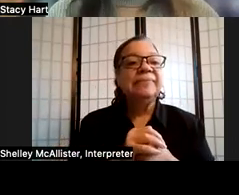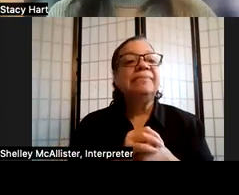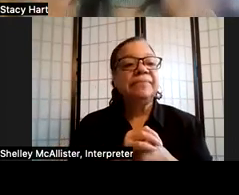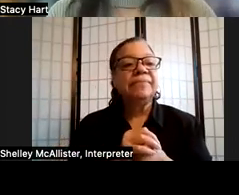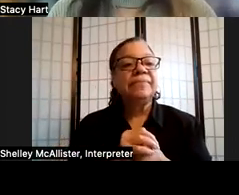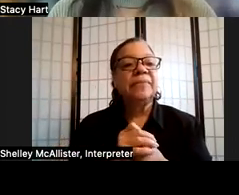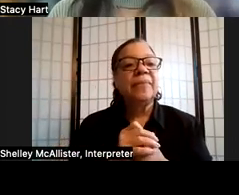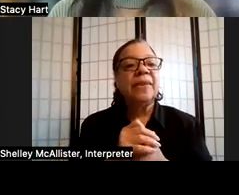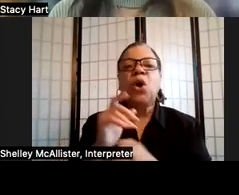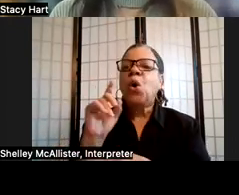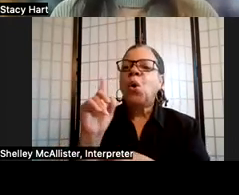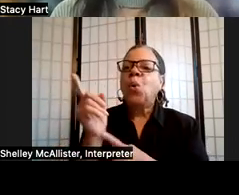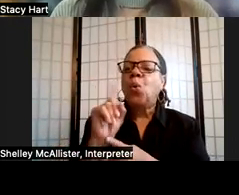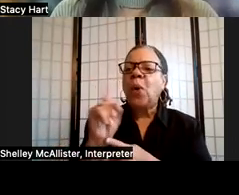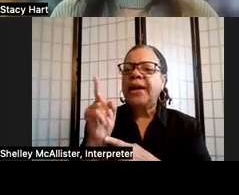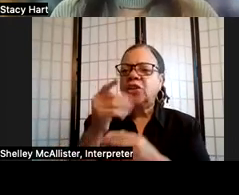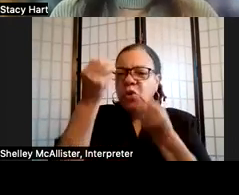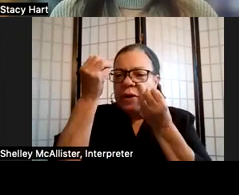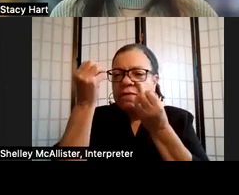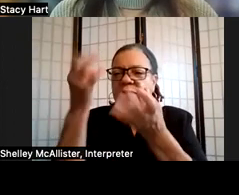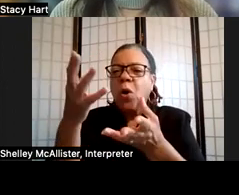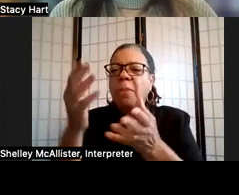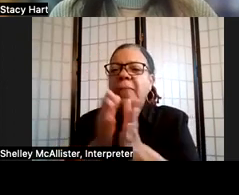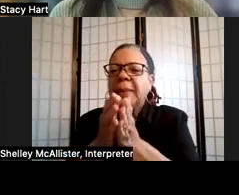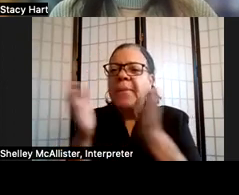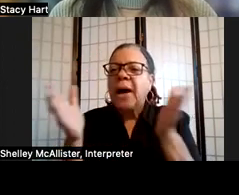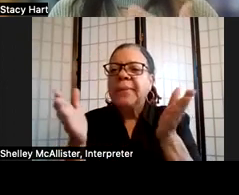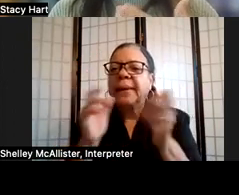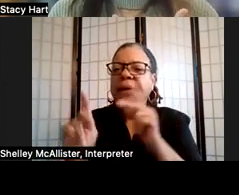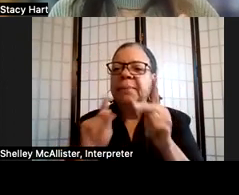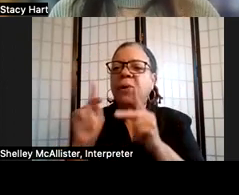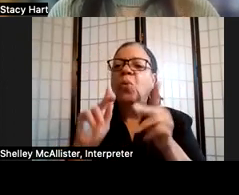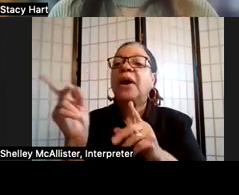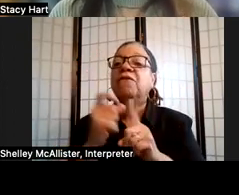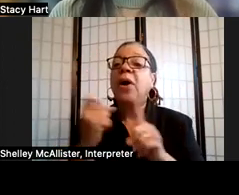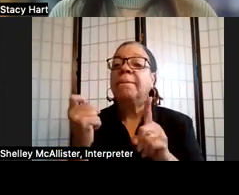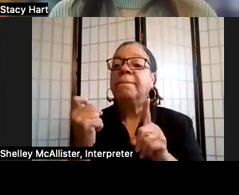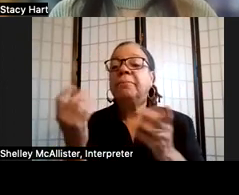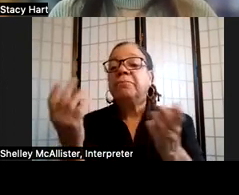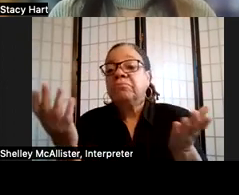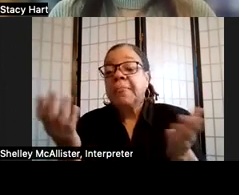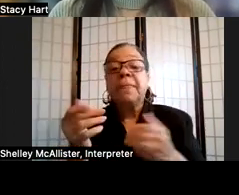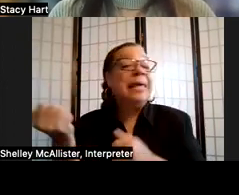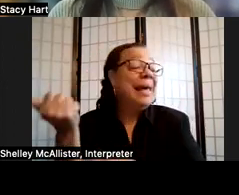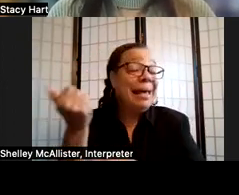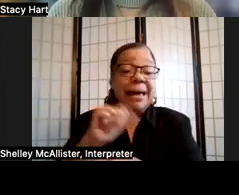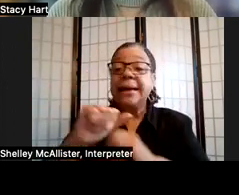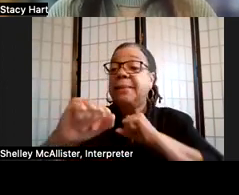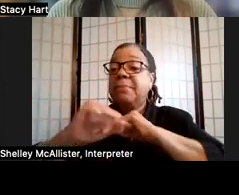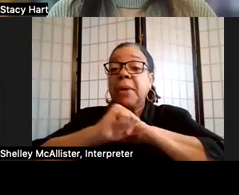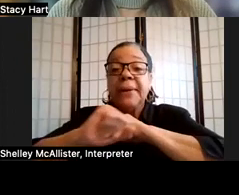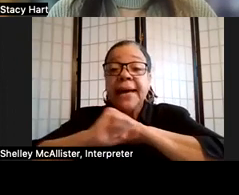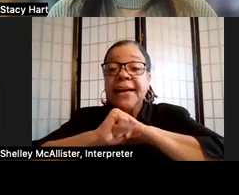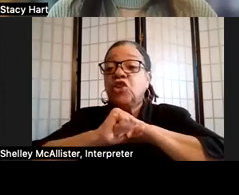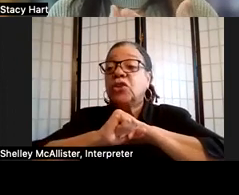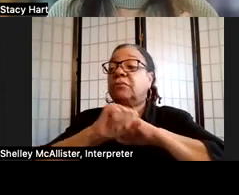where do you provide notice? Well, you provide notice in any publication that you